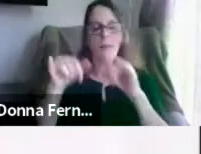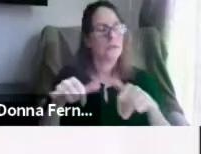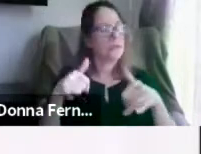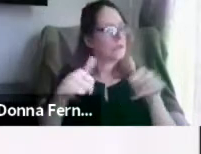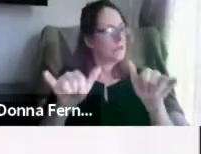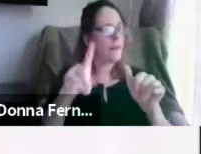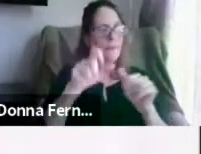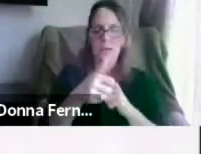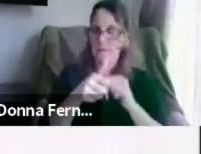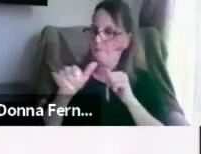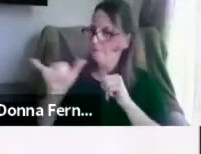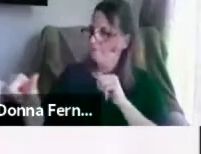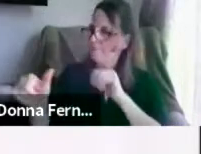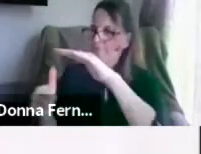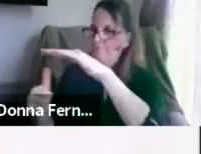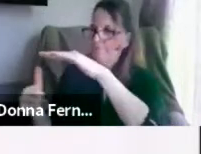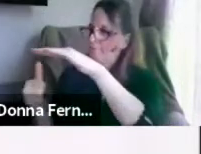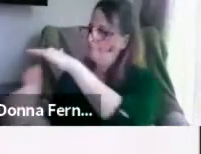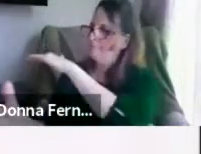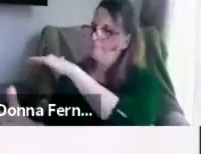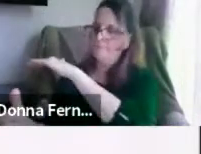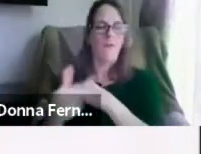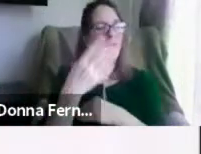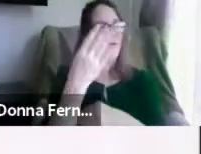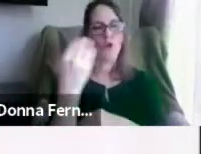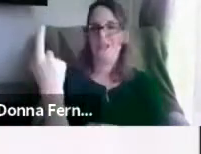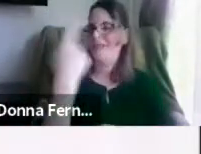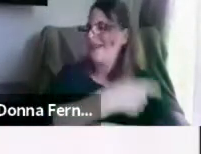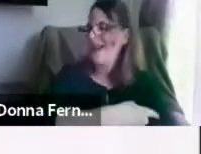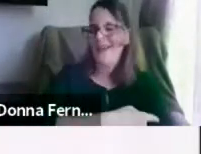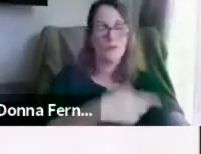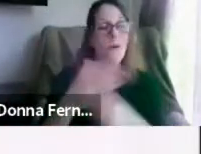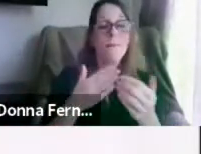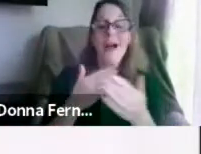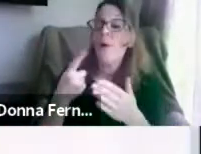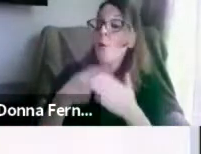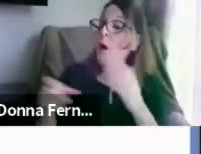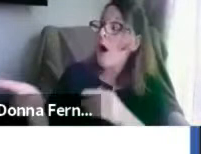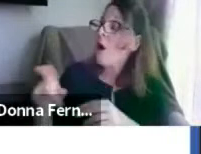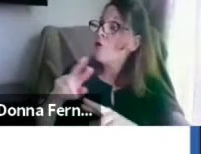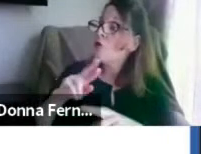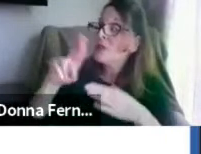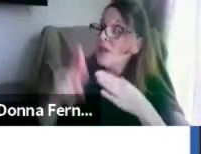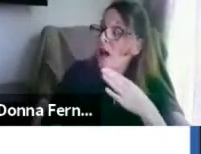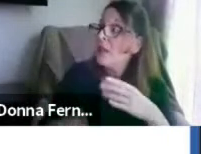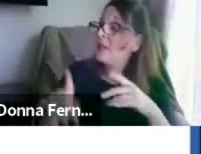14 days before returning to work, regardless of a test result.